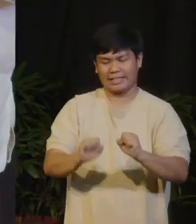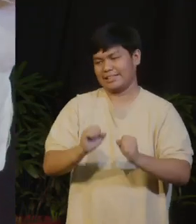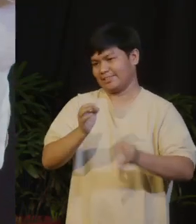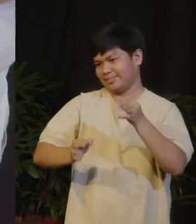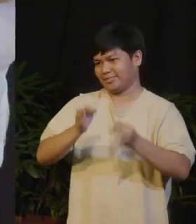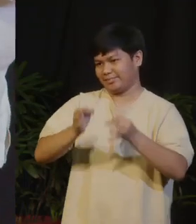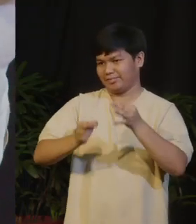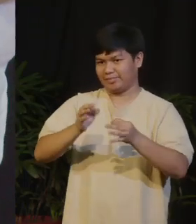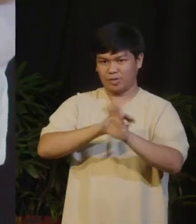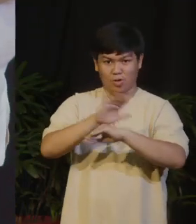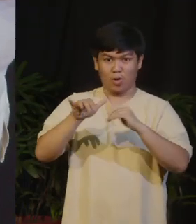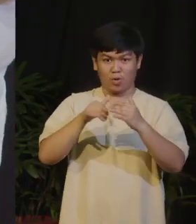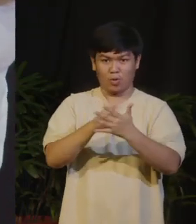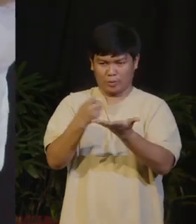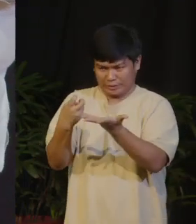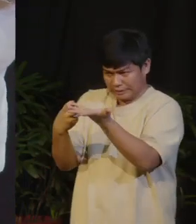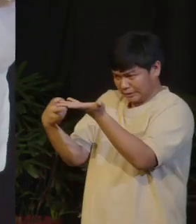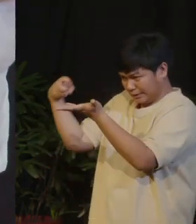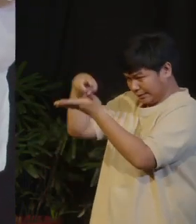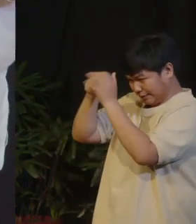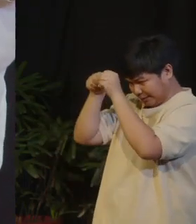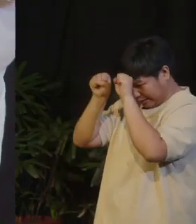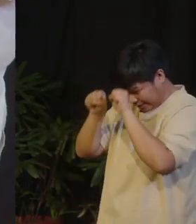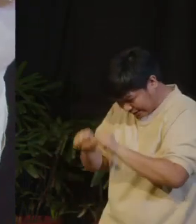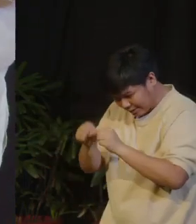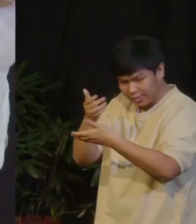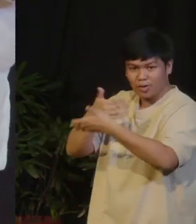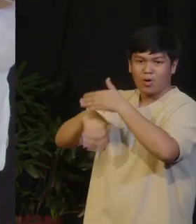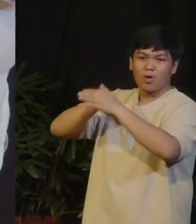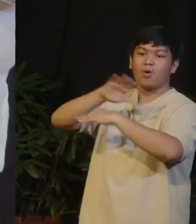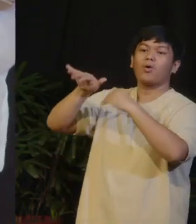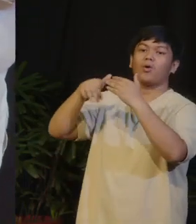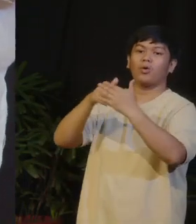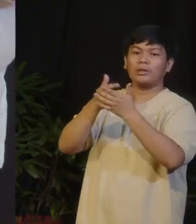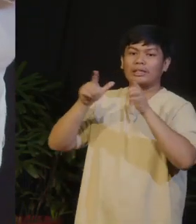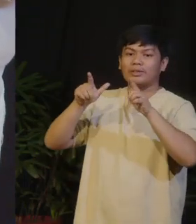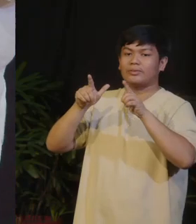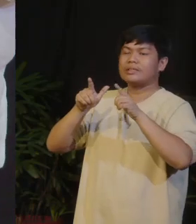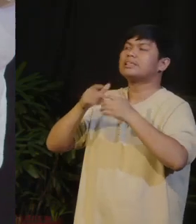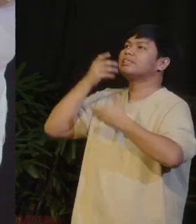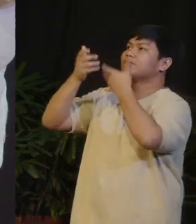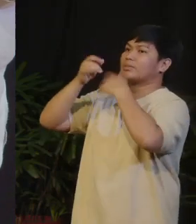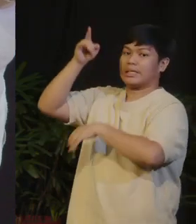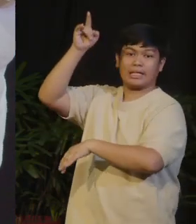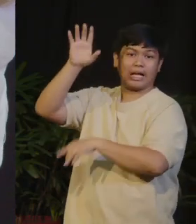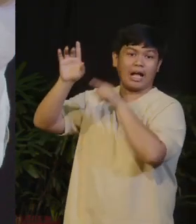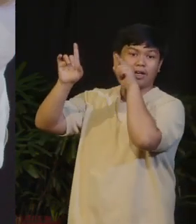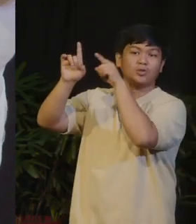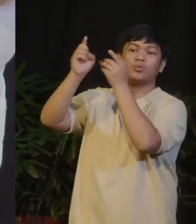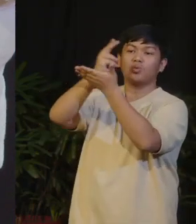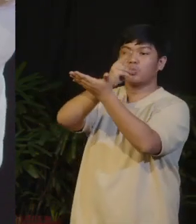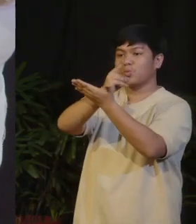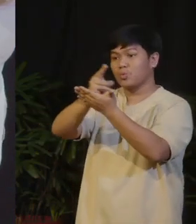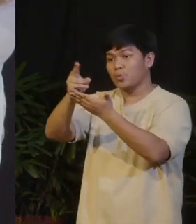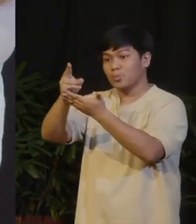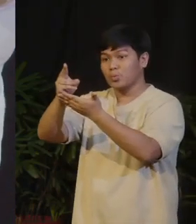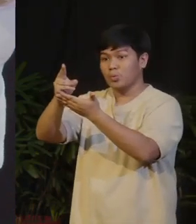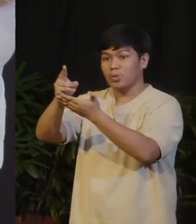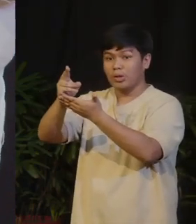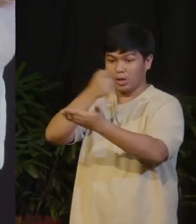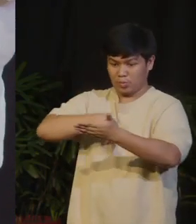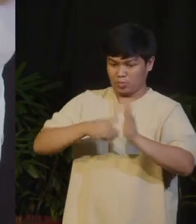knee shall bow to me, and every tongue shall confess to God. So then each of us will give an account